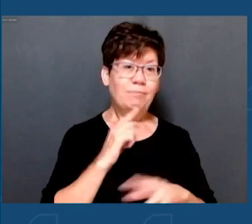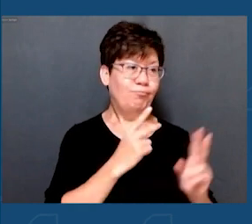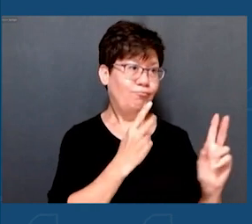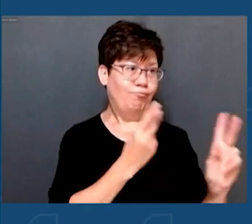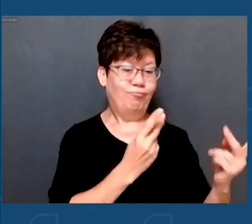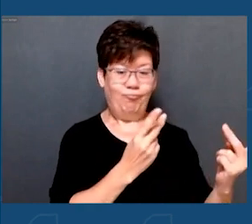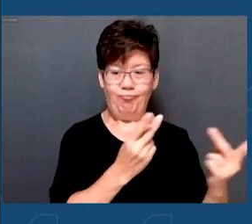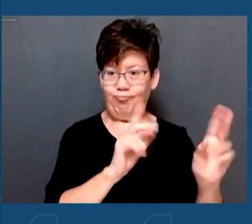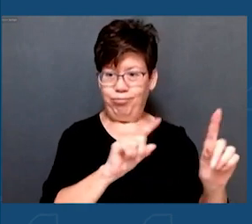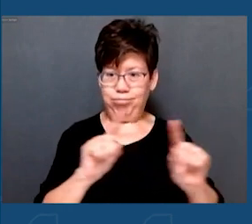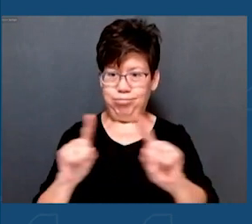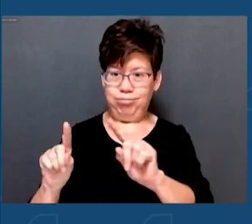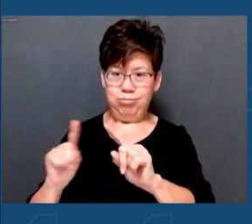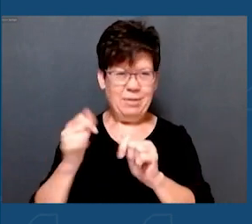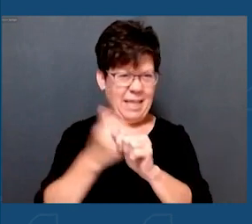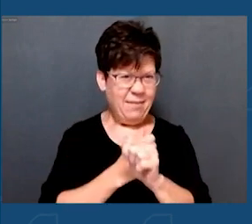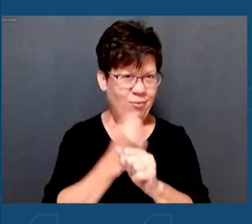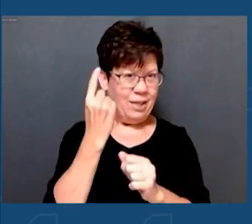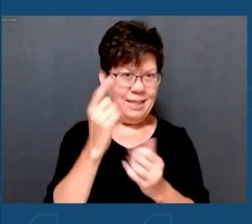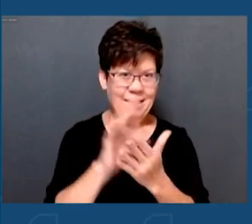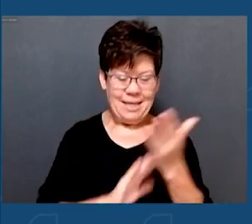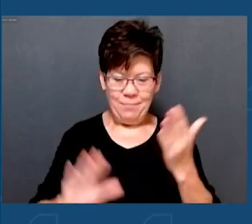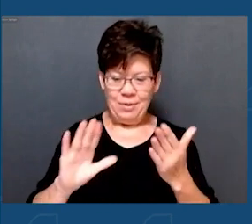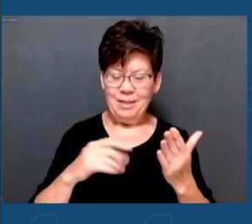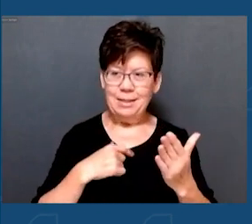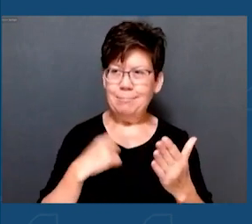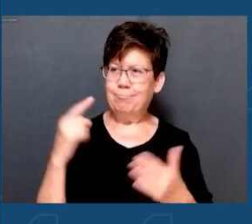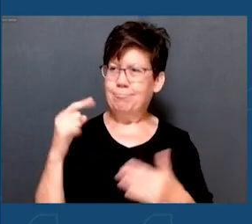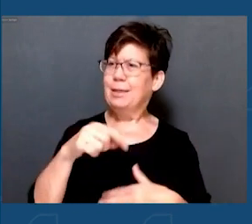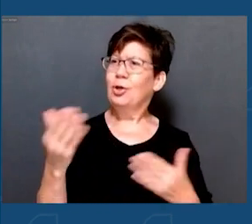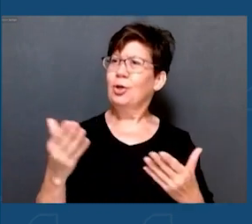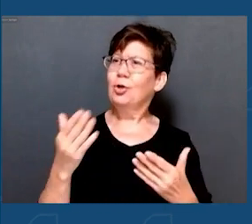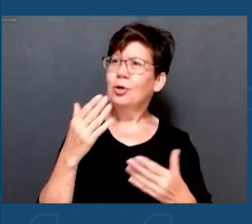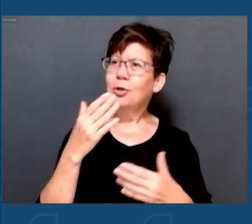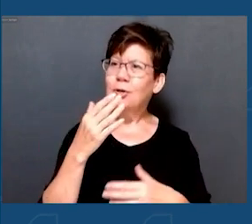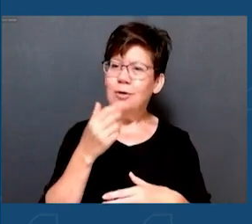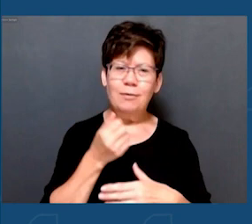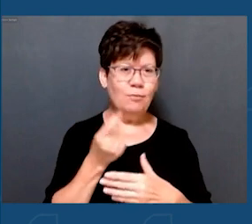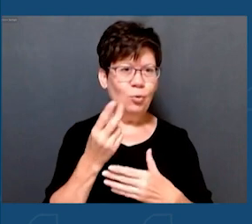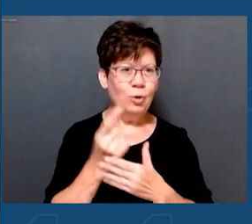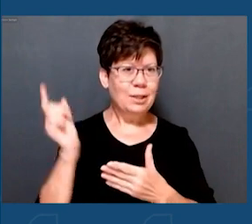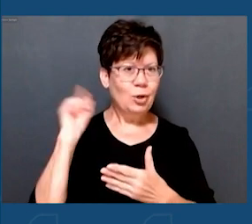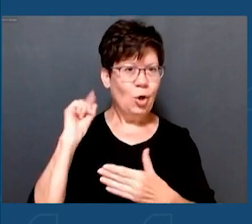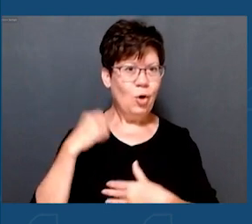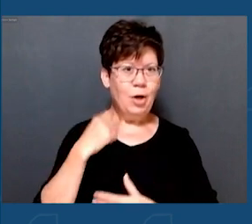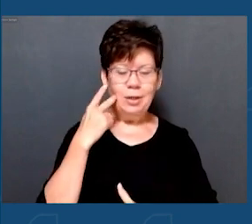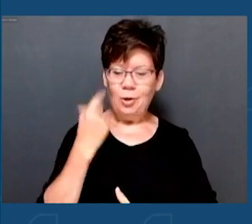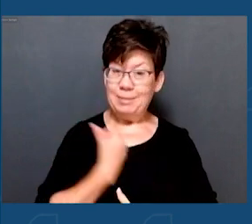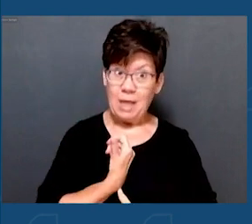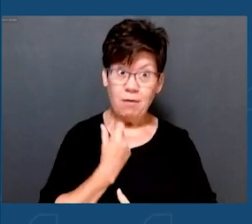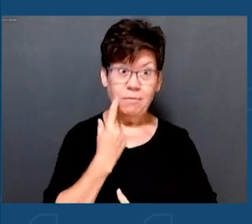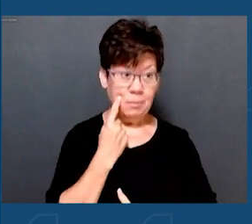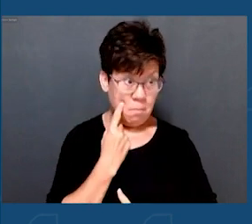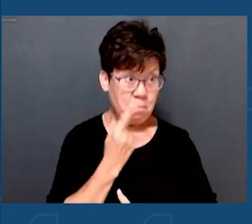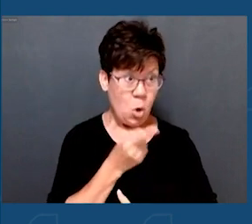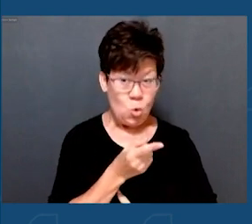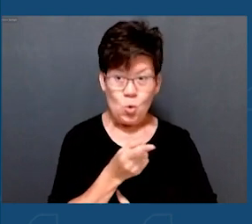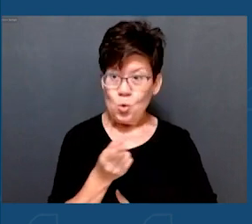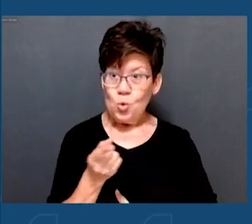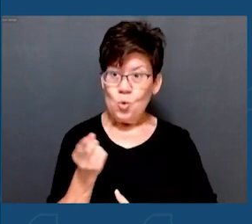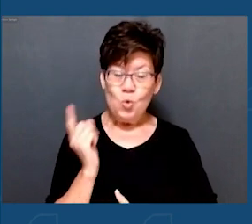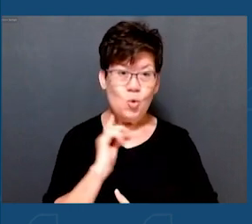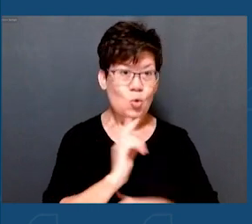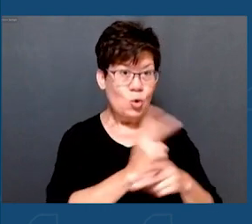just a few weeks ago visiting Upstate Medical University. I saw firsthand the excellent care that